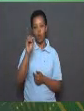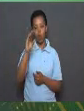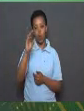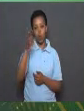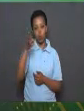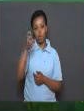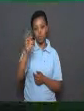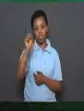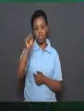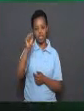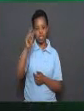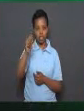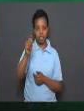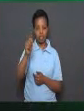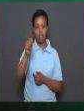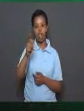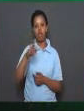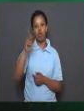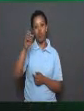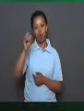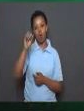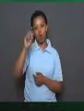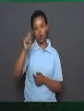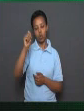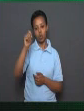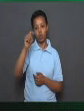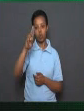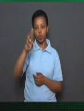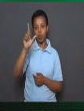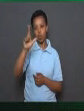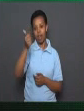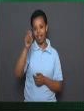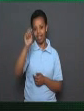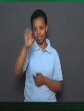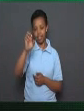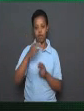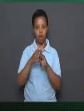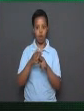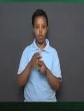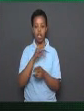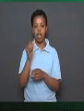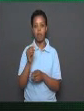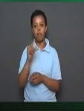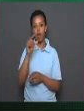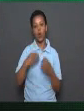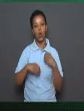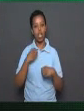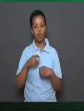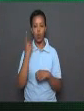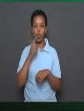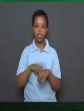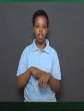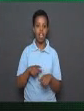postulates. The first idea was that microorganisms must always be